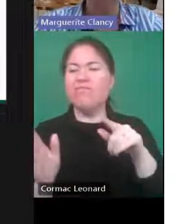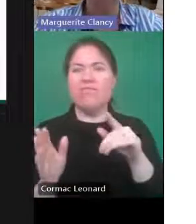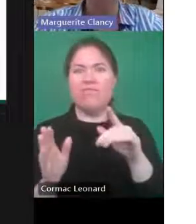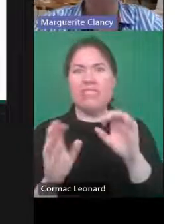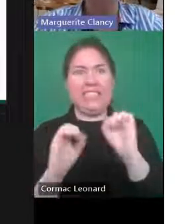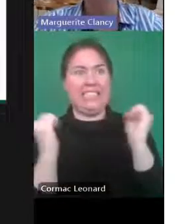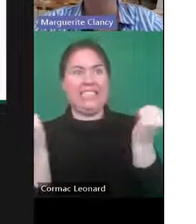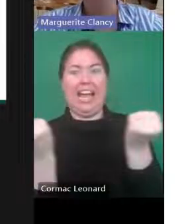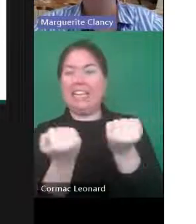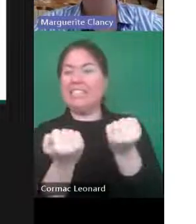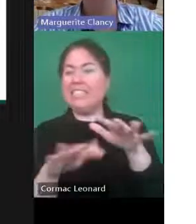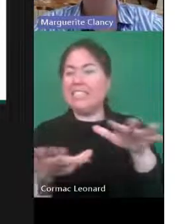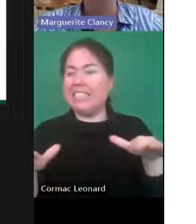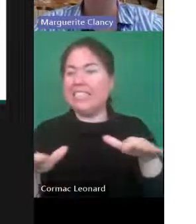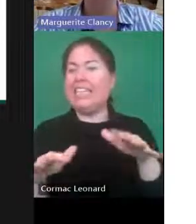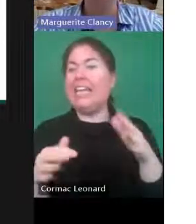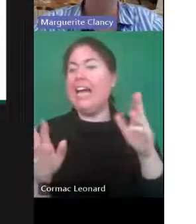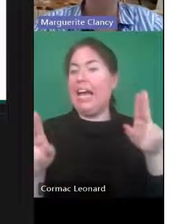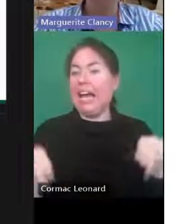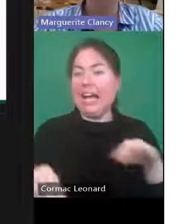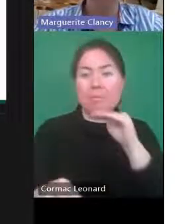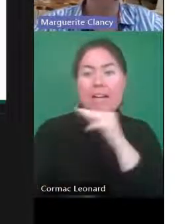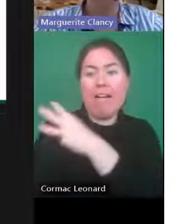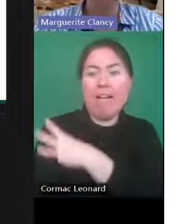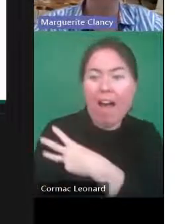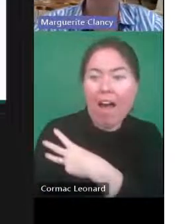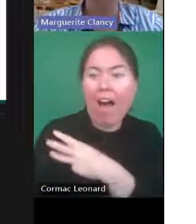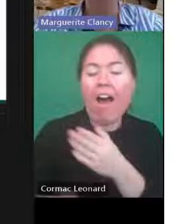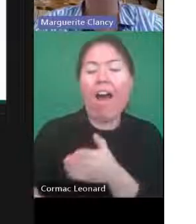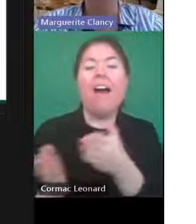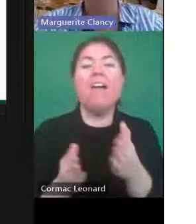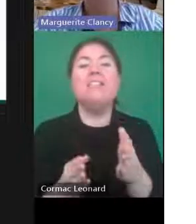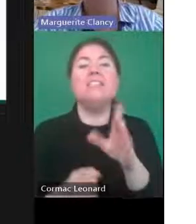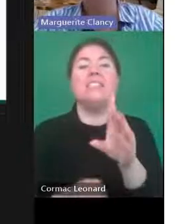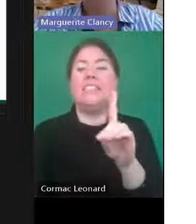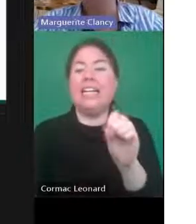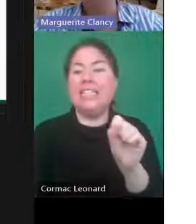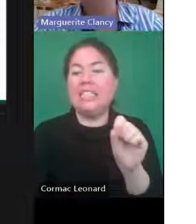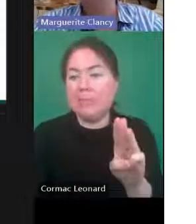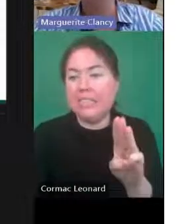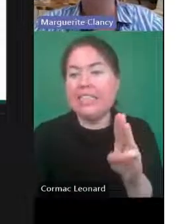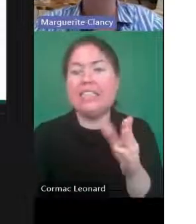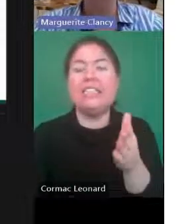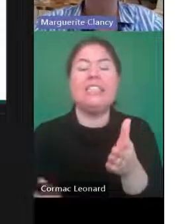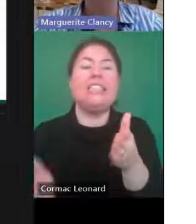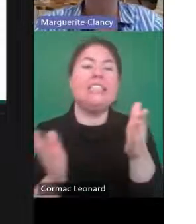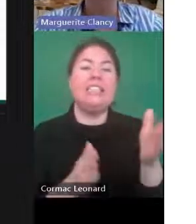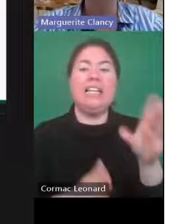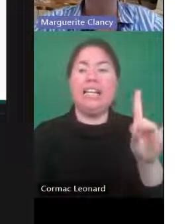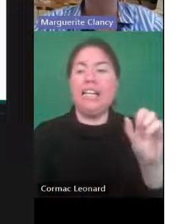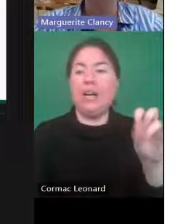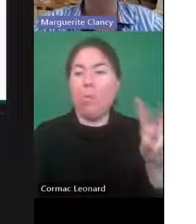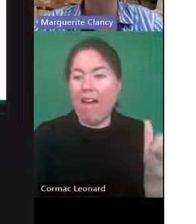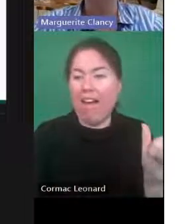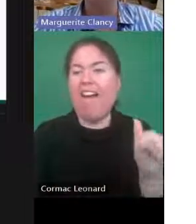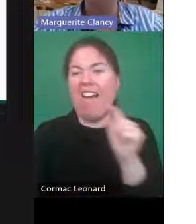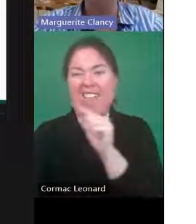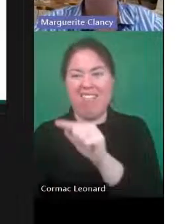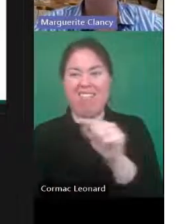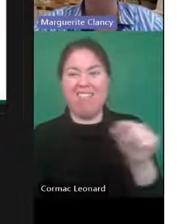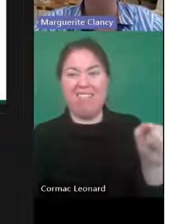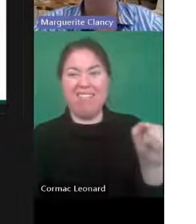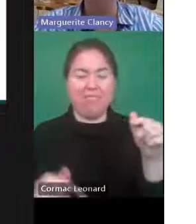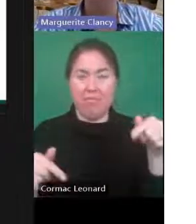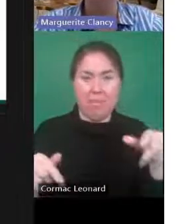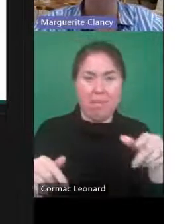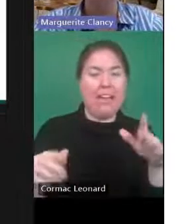society, both, members, it could be An Garda Síochána, Department of Social Protection, it could be HIQA, all of those can come on and